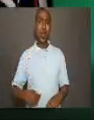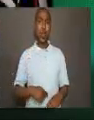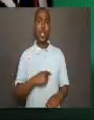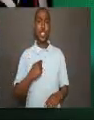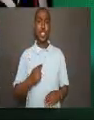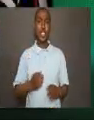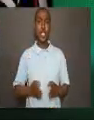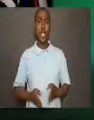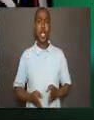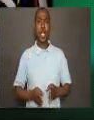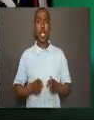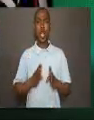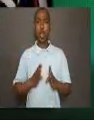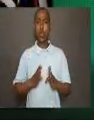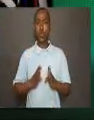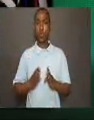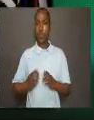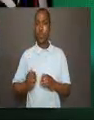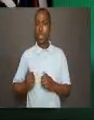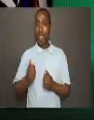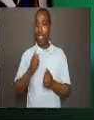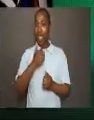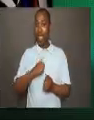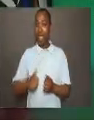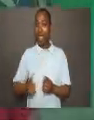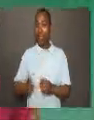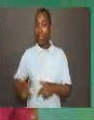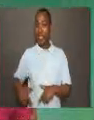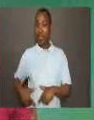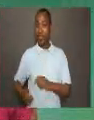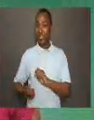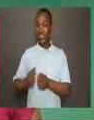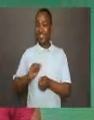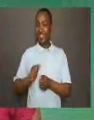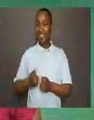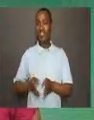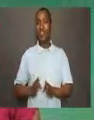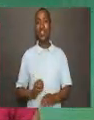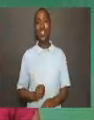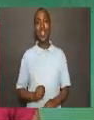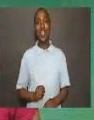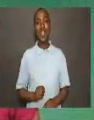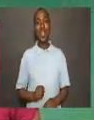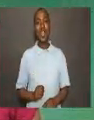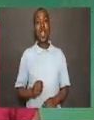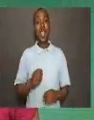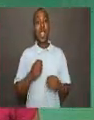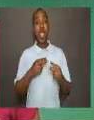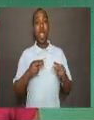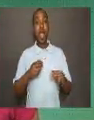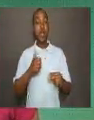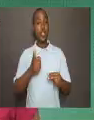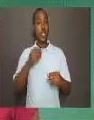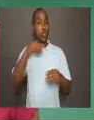the exchange of gases in the lungs. The inside layer of an artery